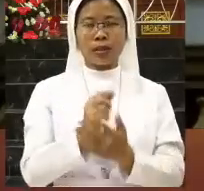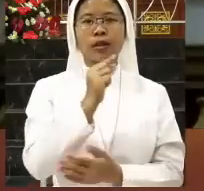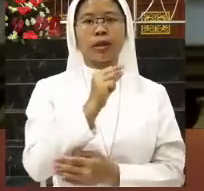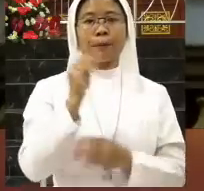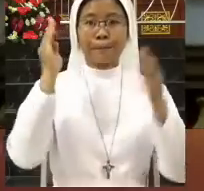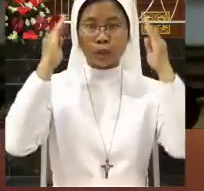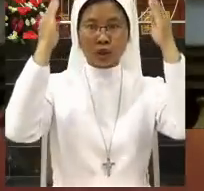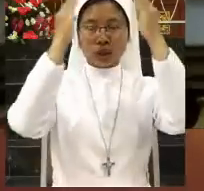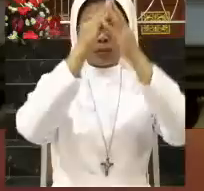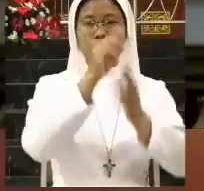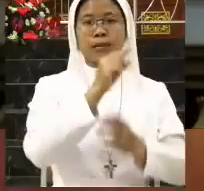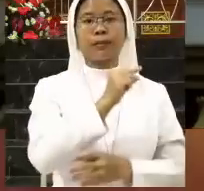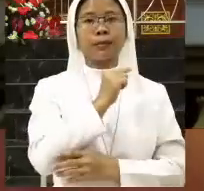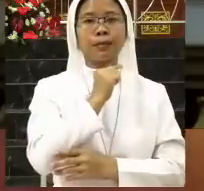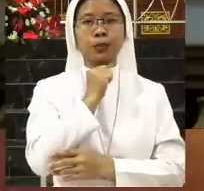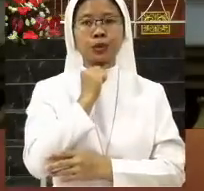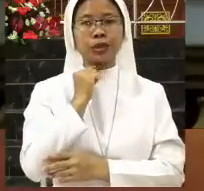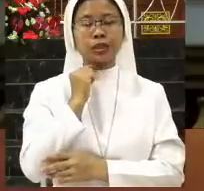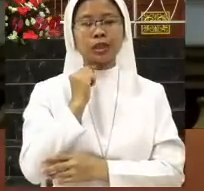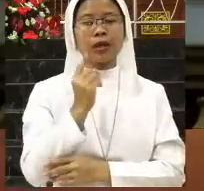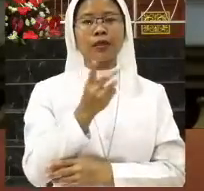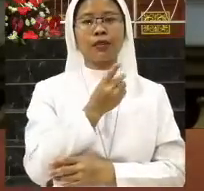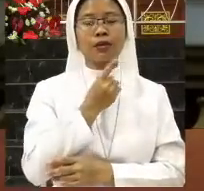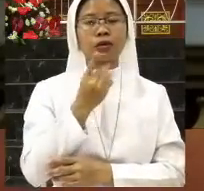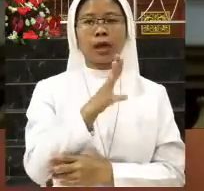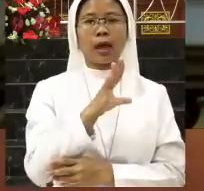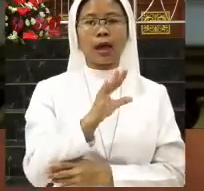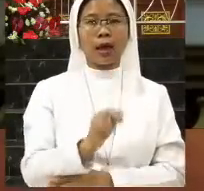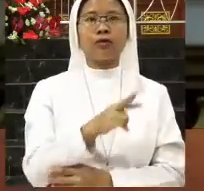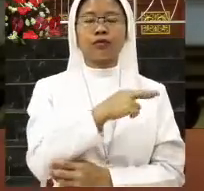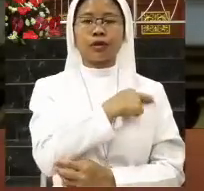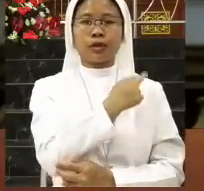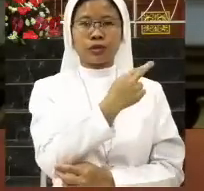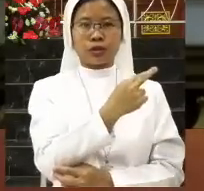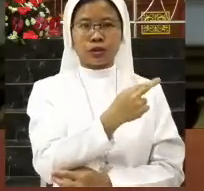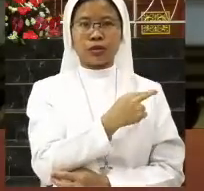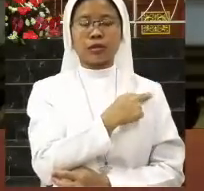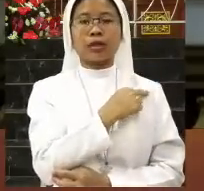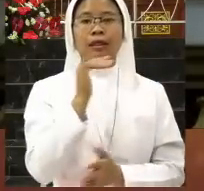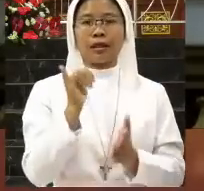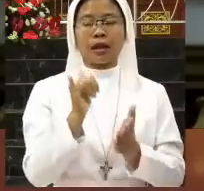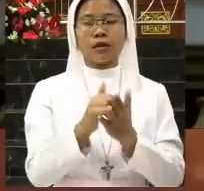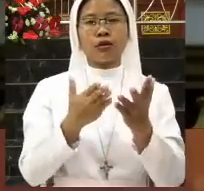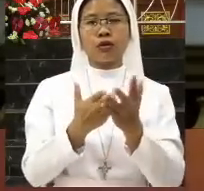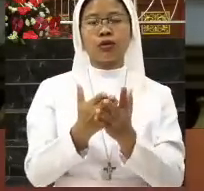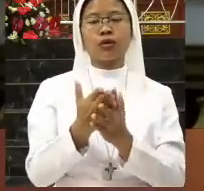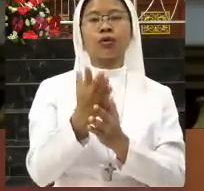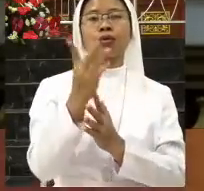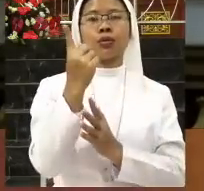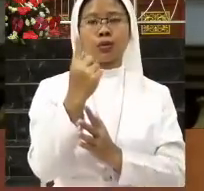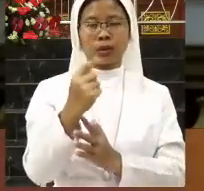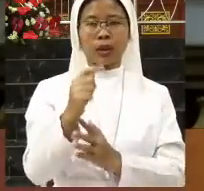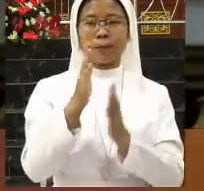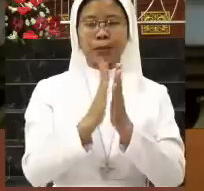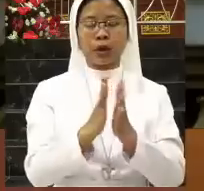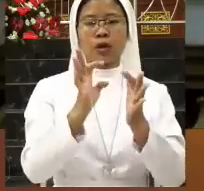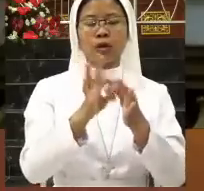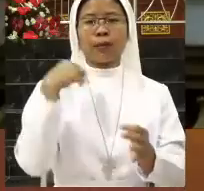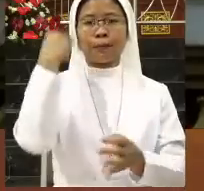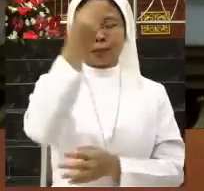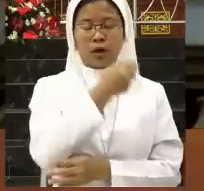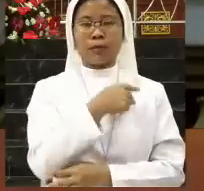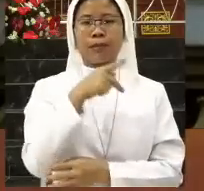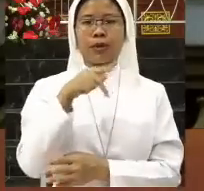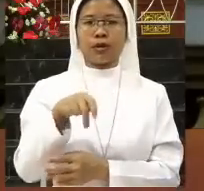bishops, priests, deacons, and religious, that through the intercession of the Blessed Virgin